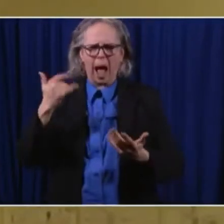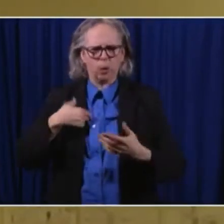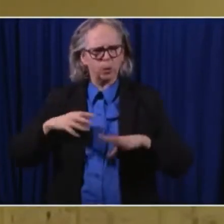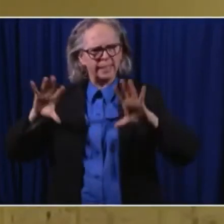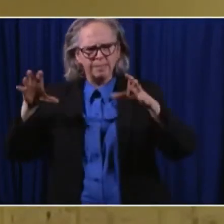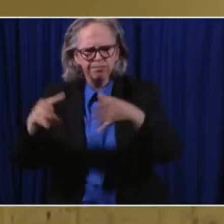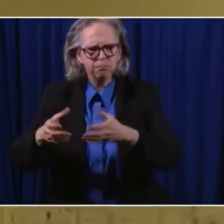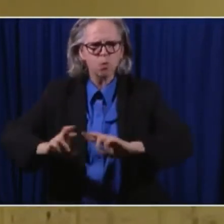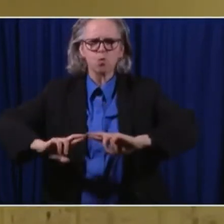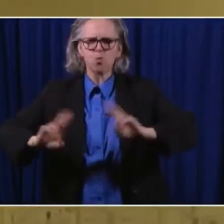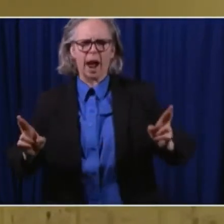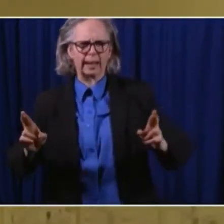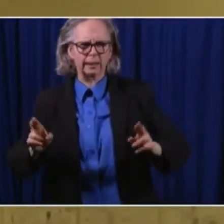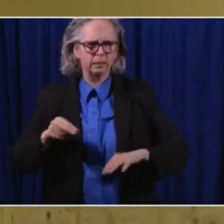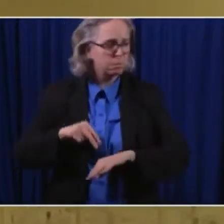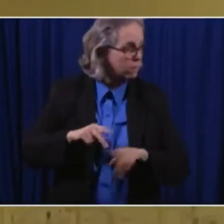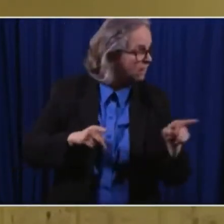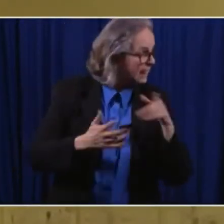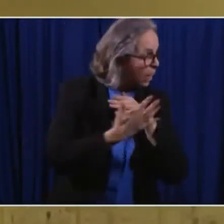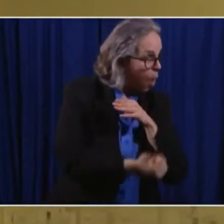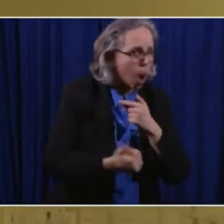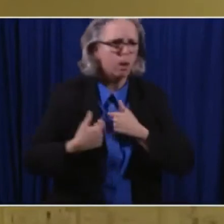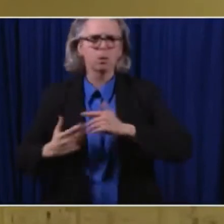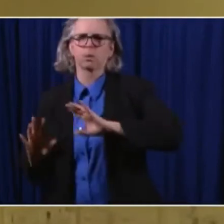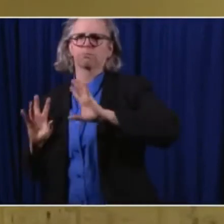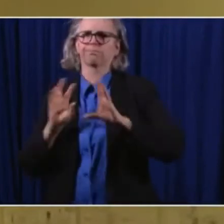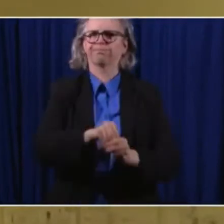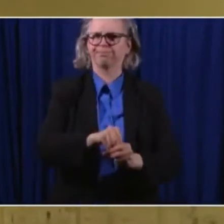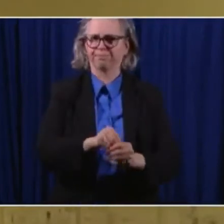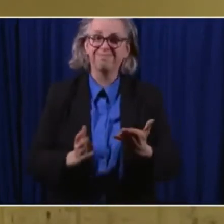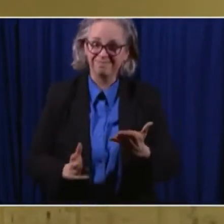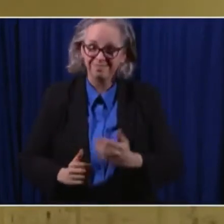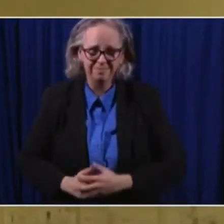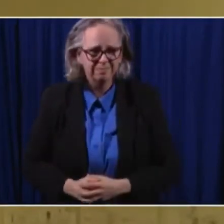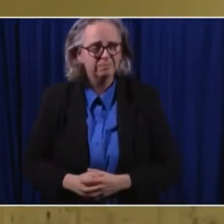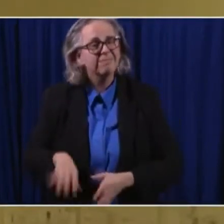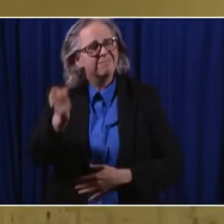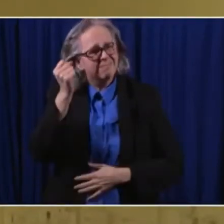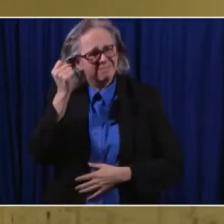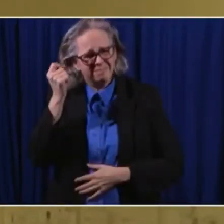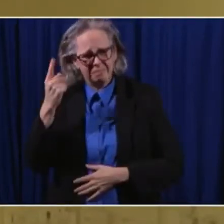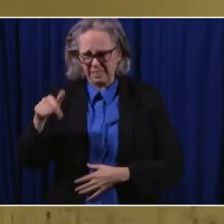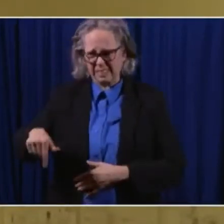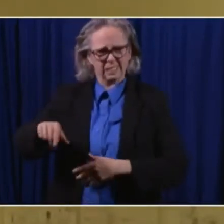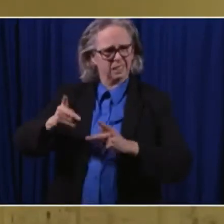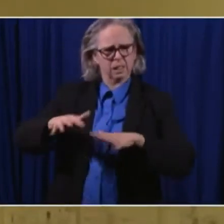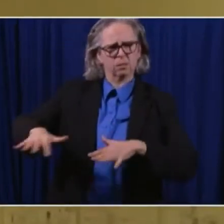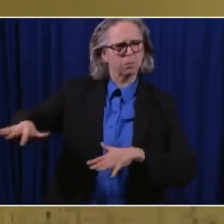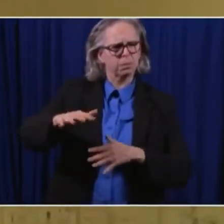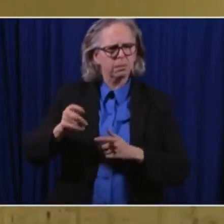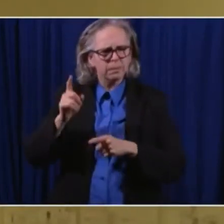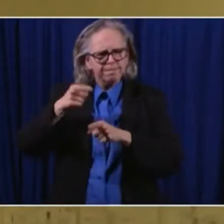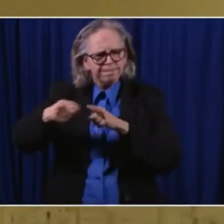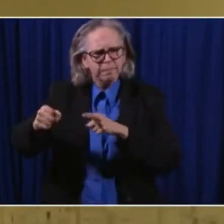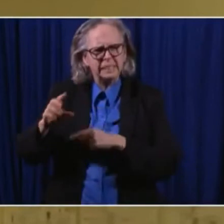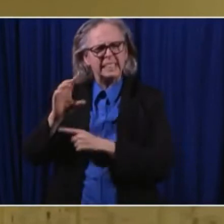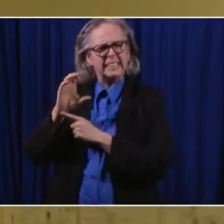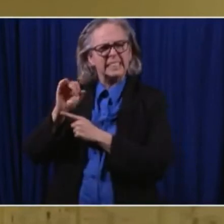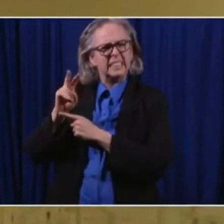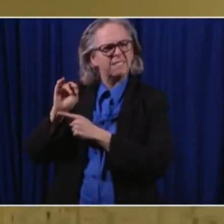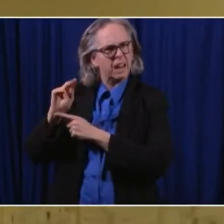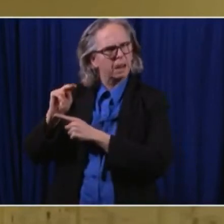the state of Ohio. Most of the people in this unit are civilians. For the most part, there are a few